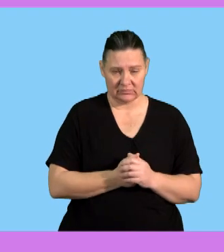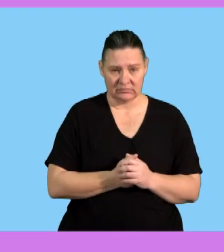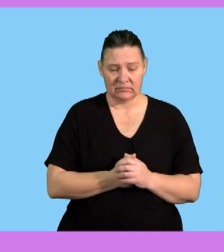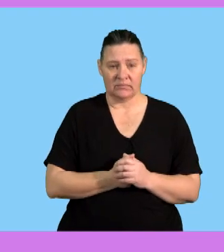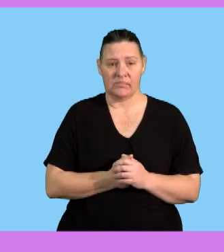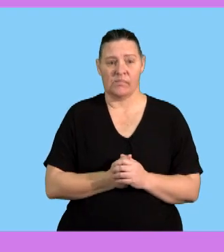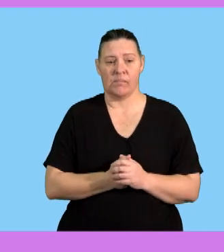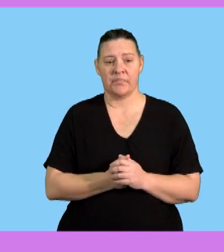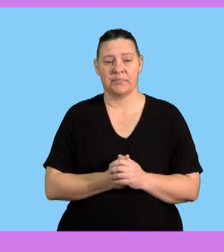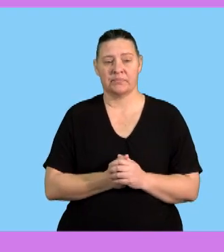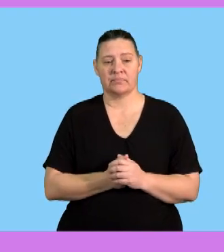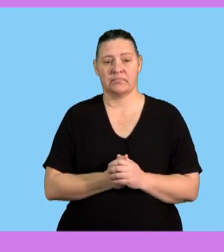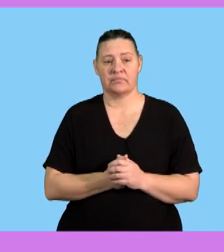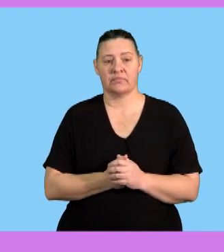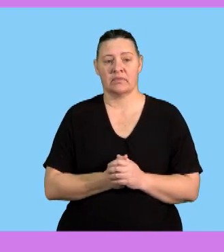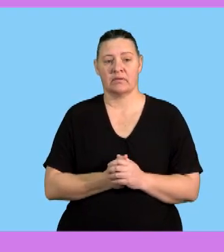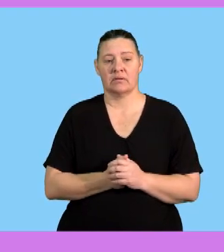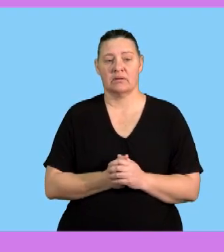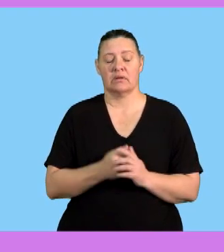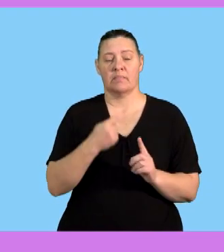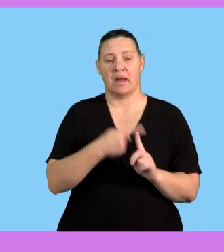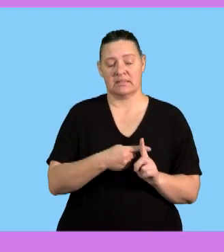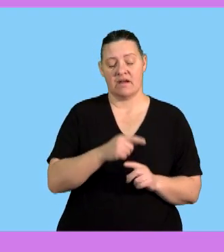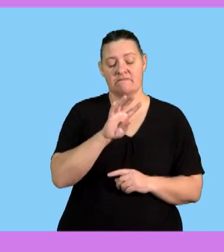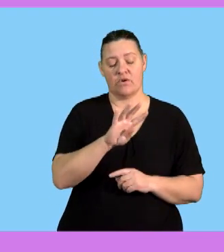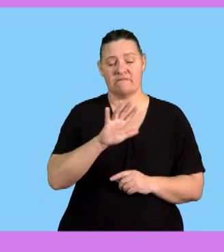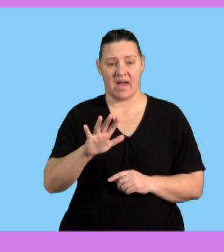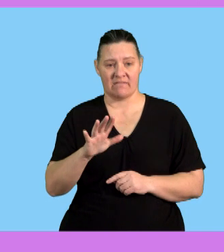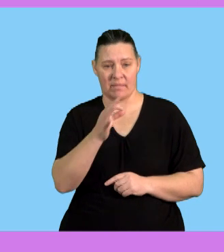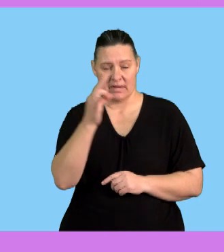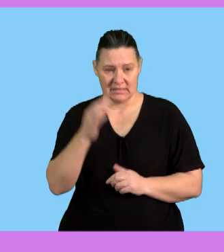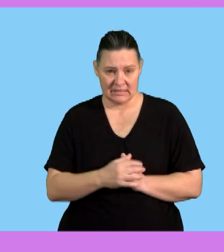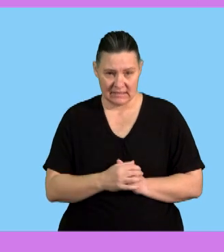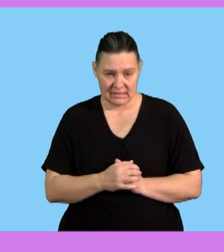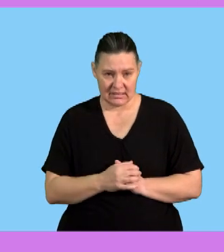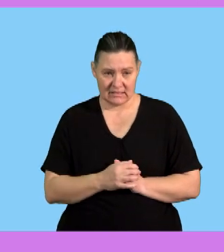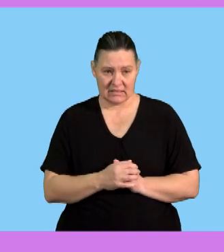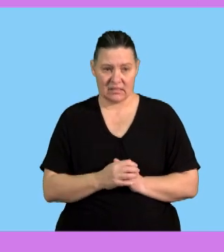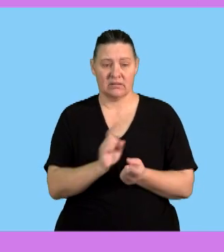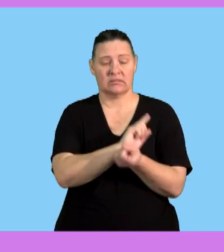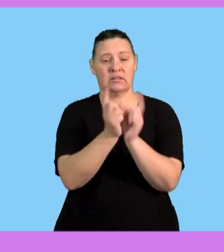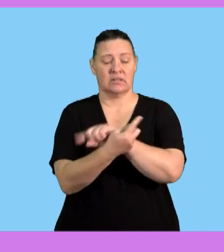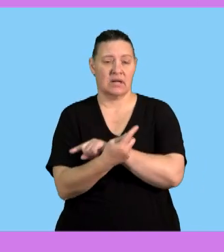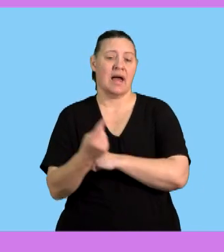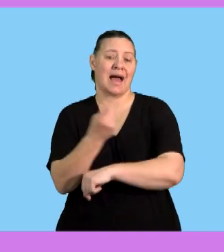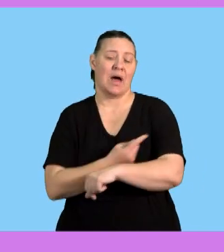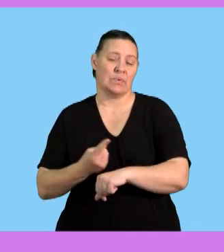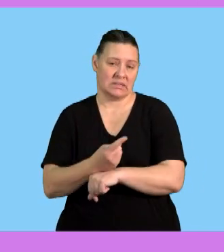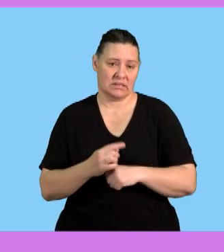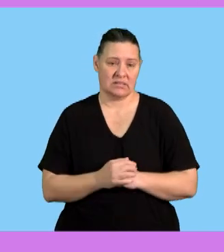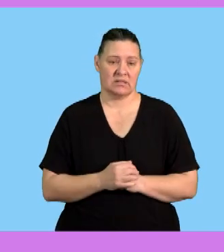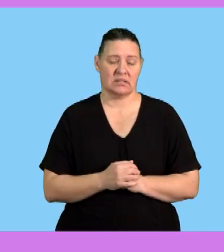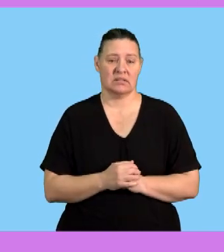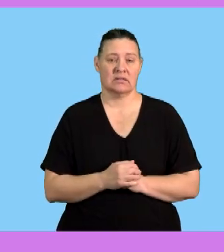you write it down and you have 45 minutes that you need to convert to